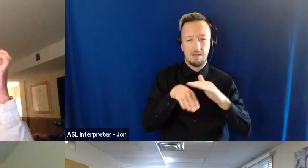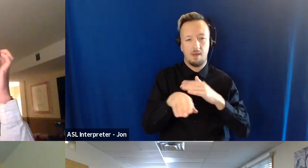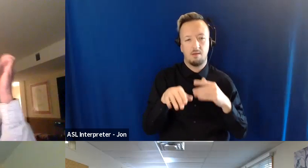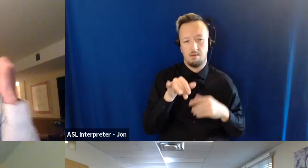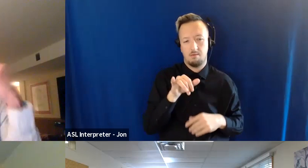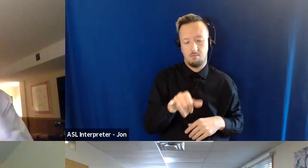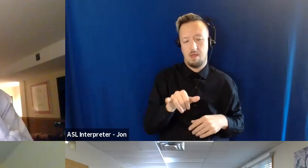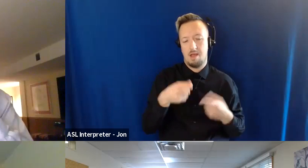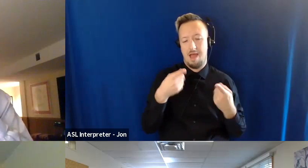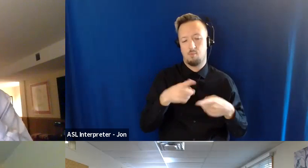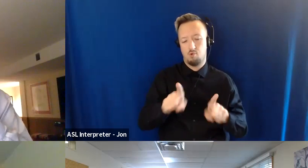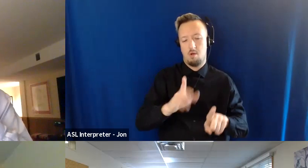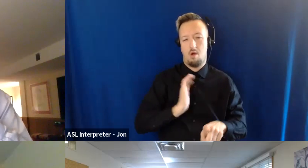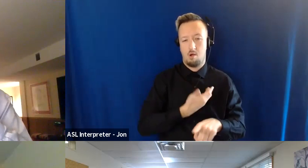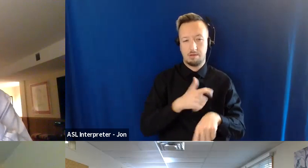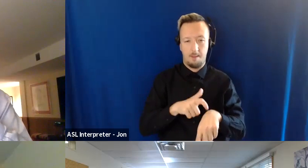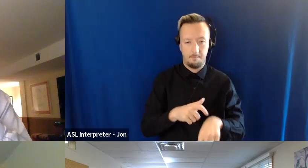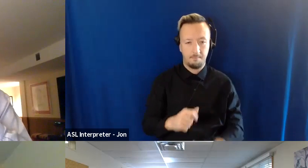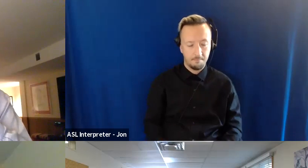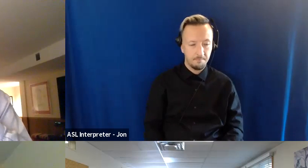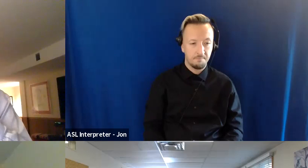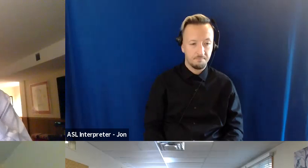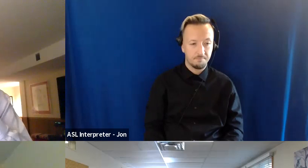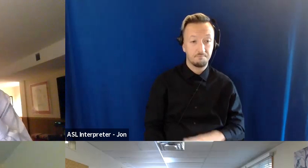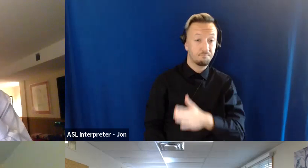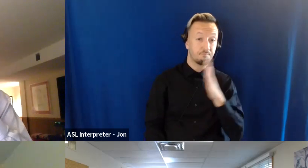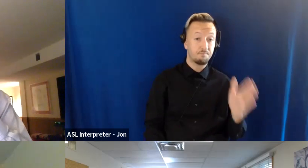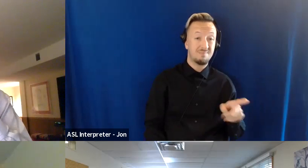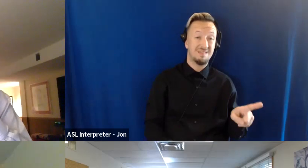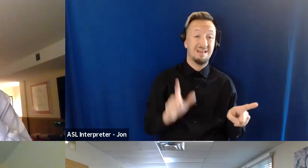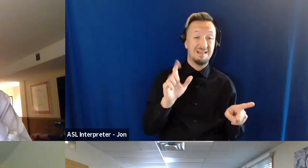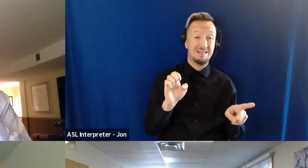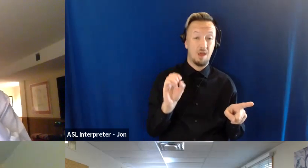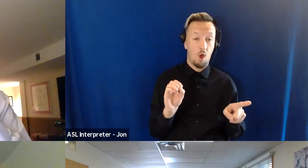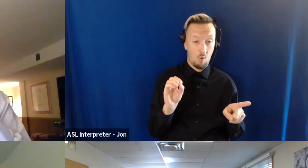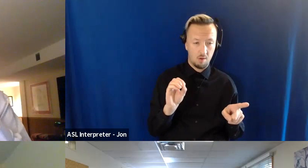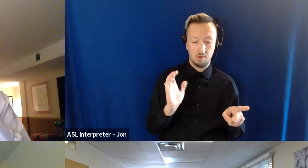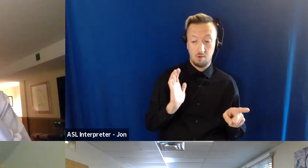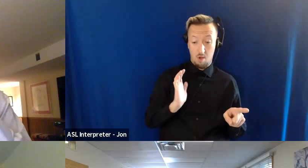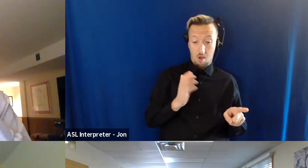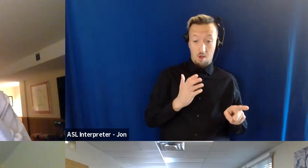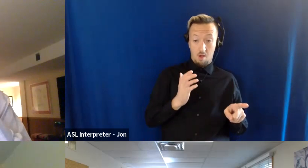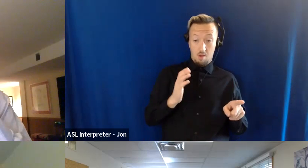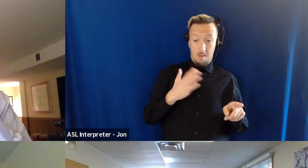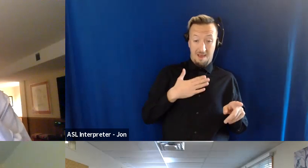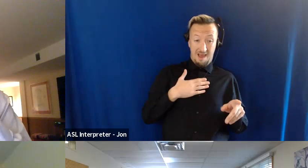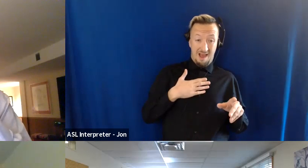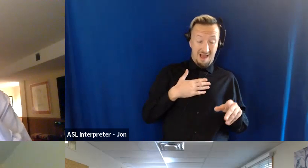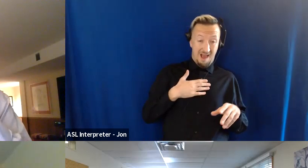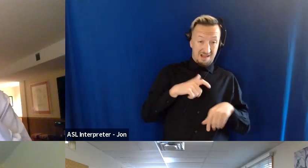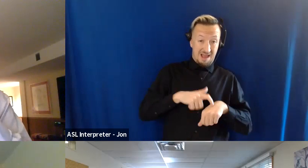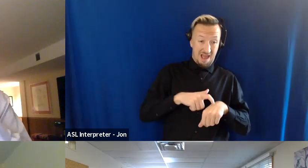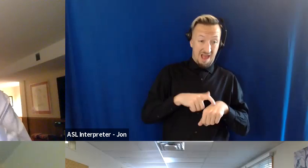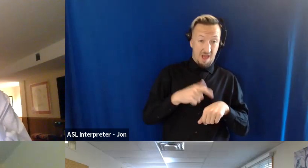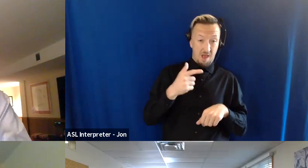Thanks, Evan. Leo? I think accessibility has grown in our generation by leaps and